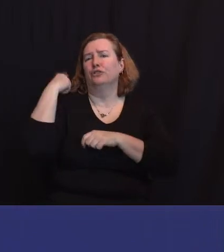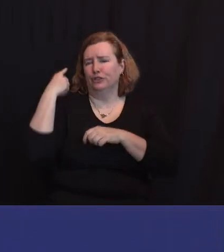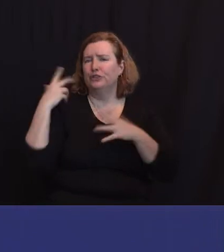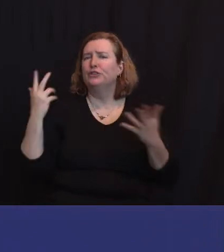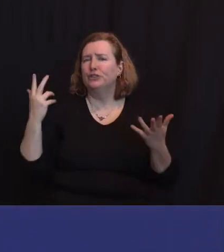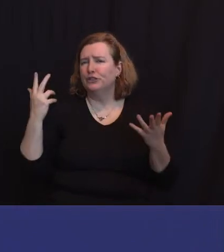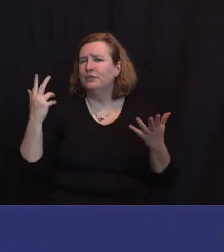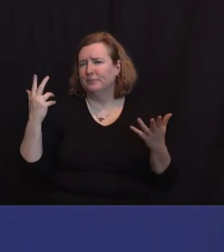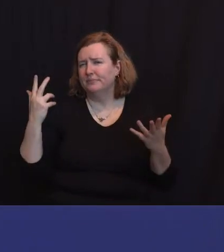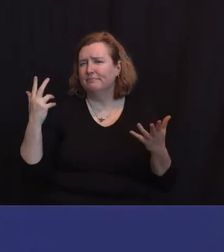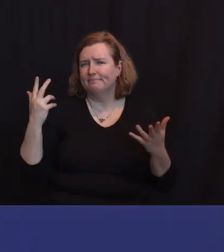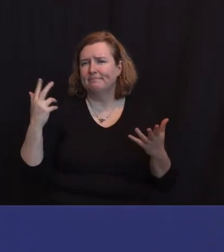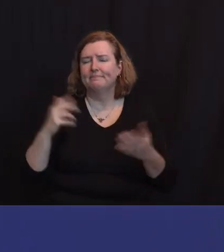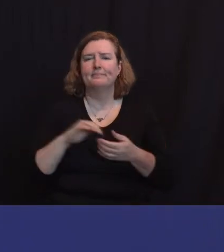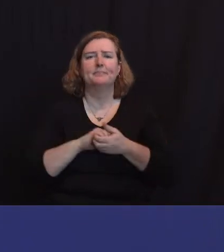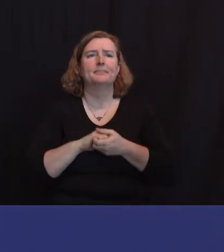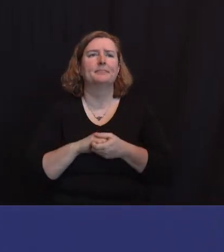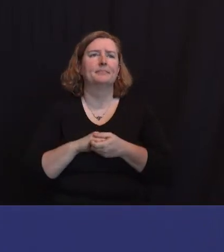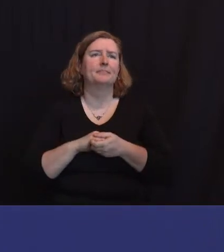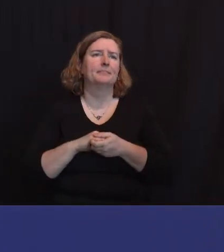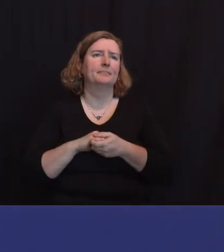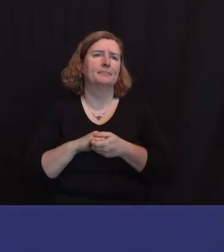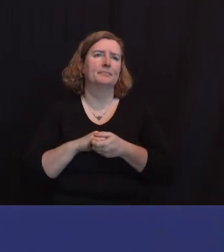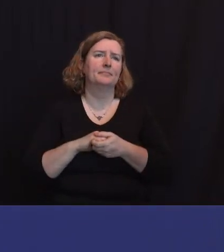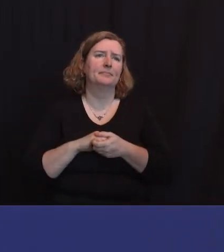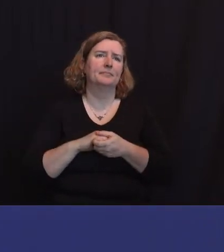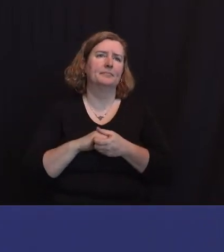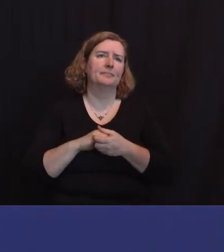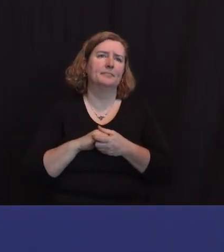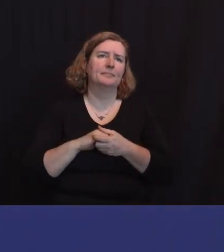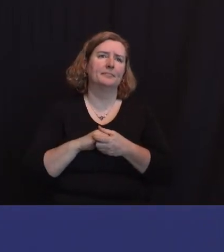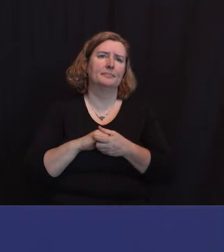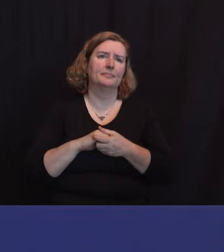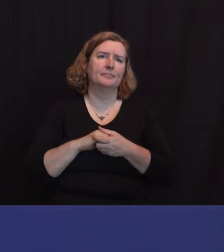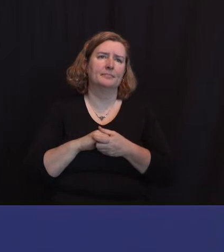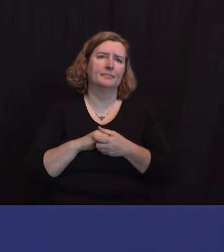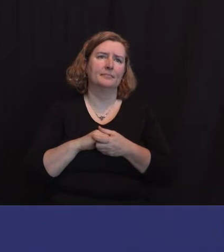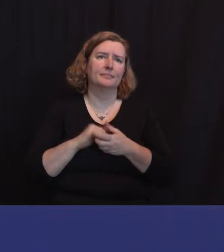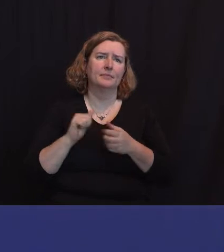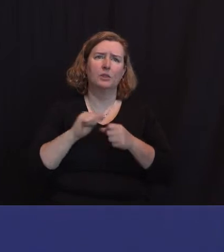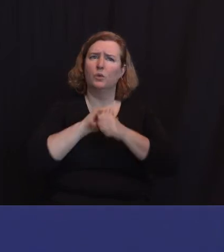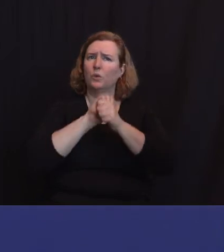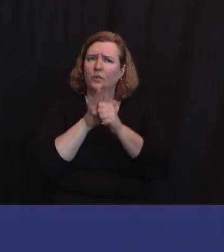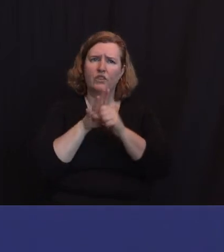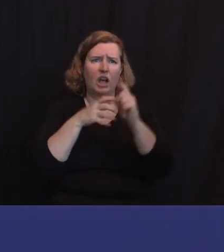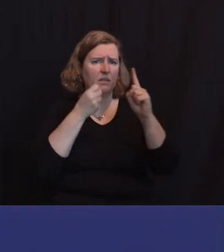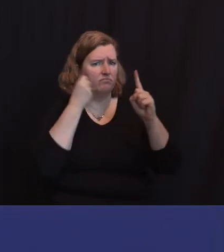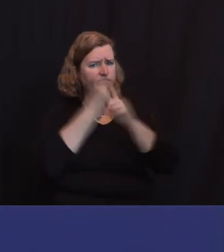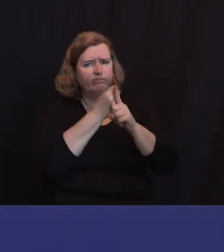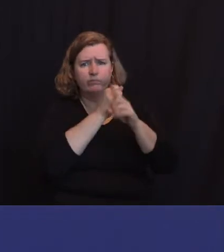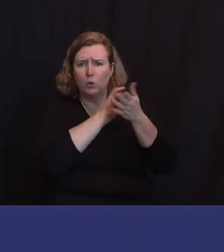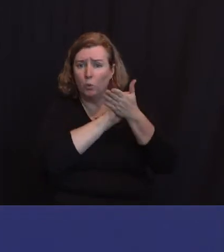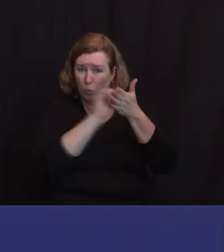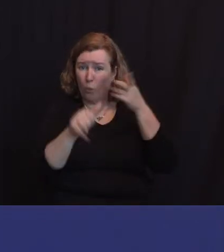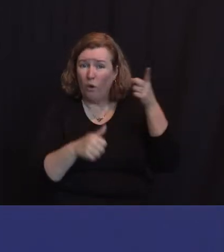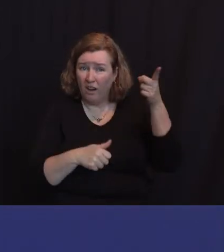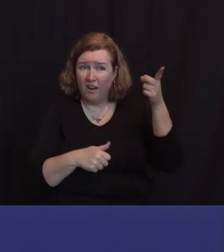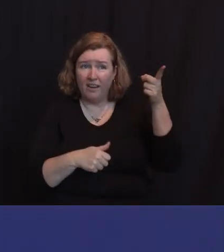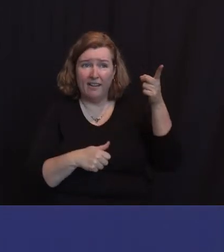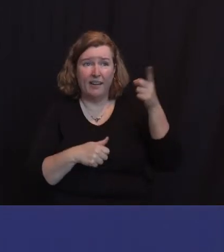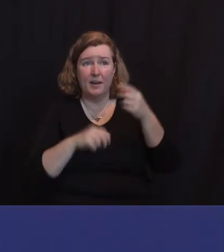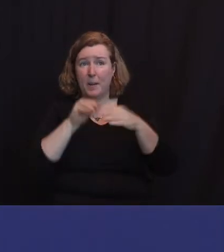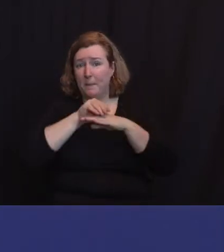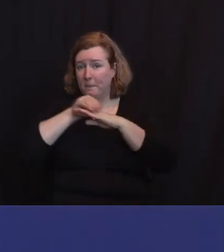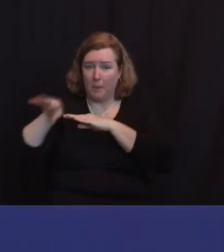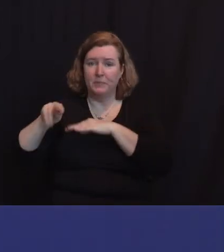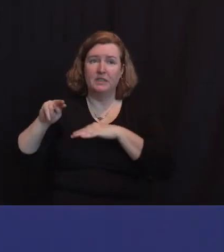that we saw last spring. The virus last spring hit greater New York, ravaged us, particularly in